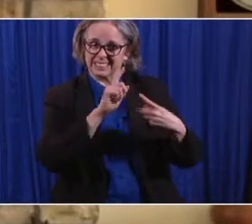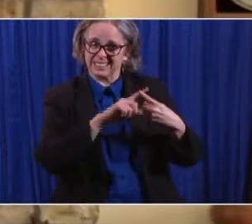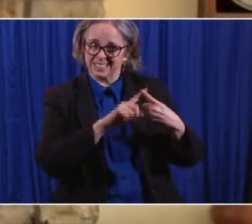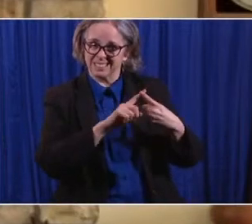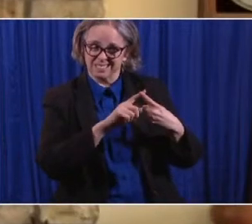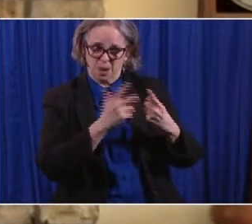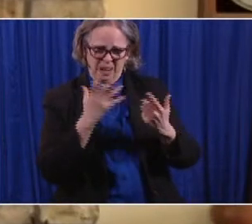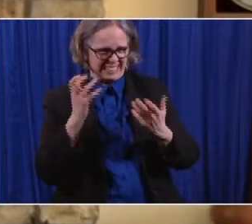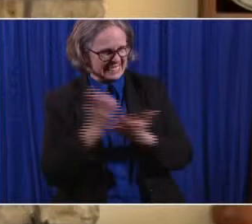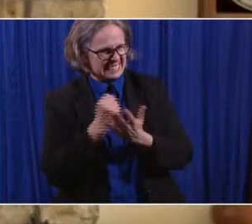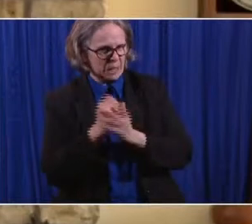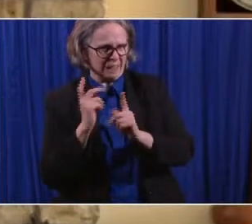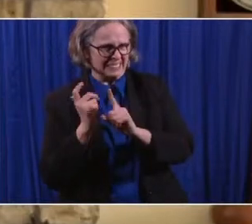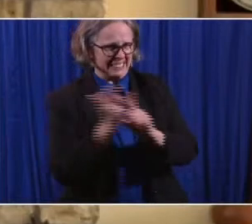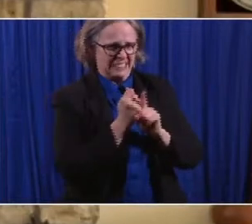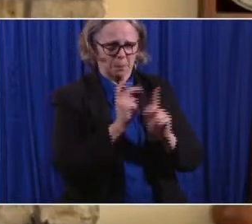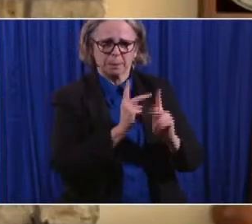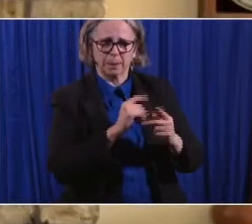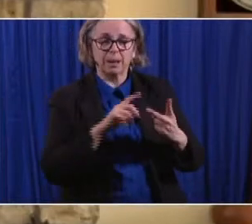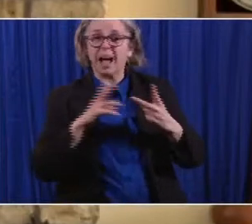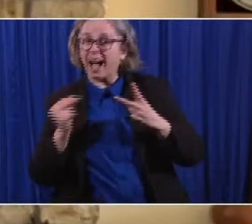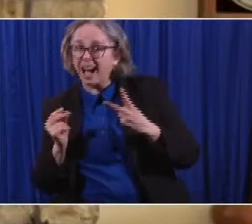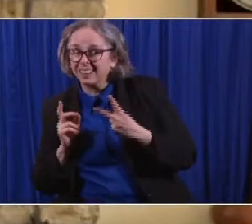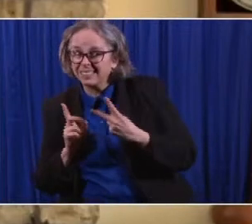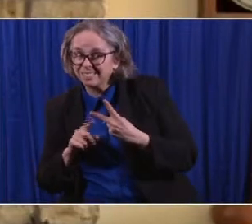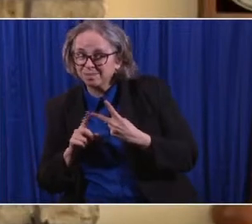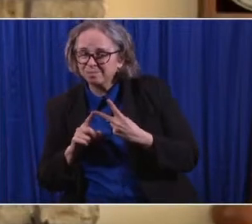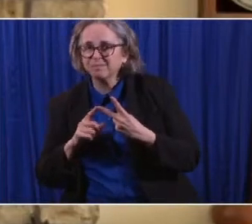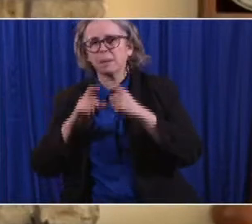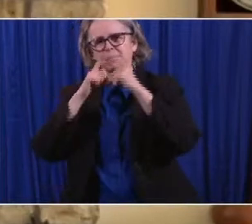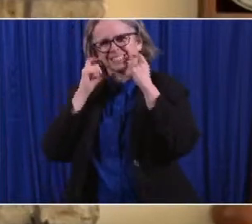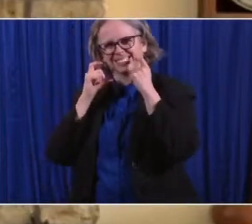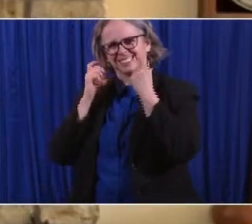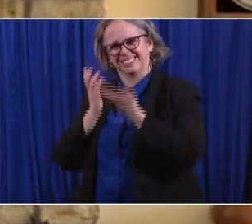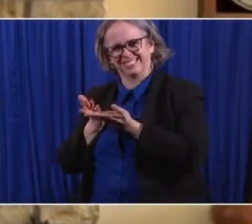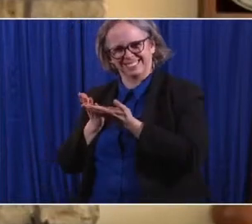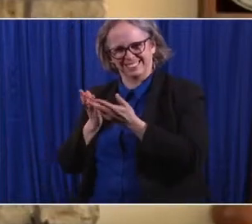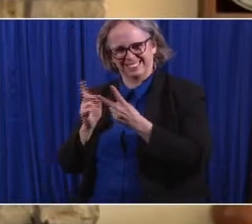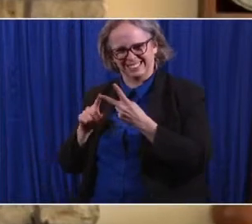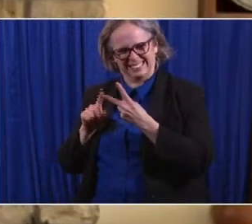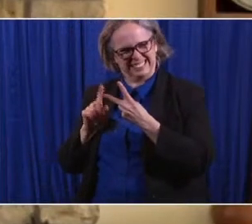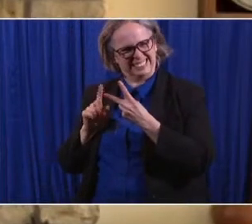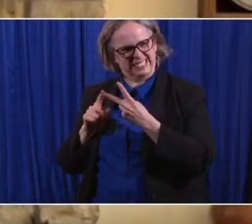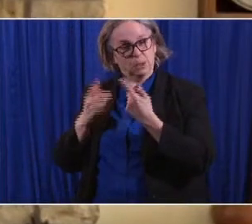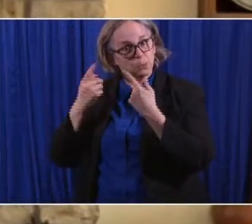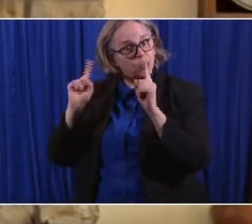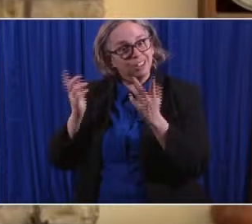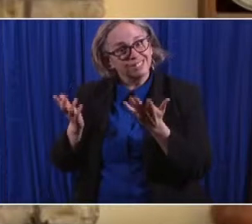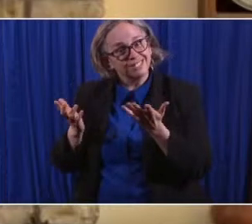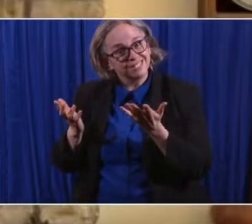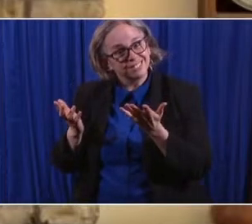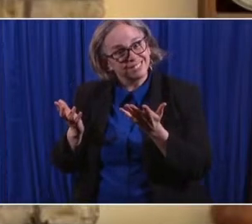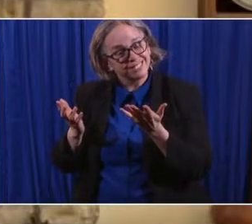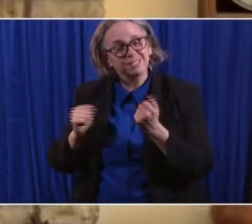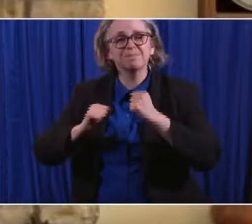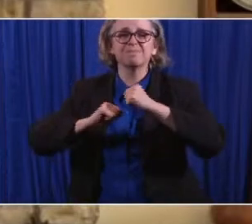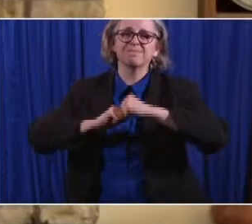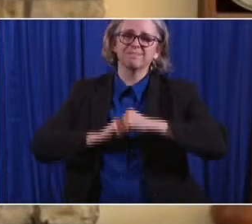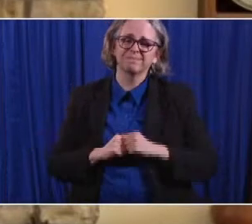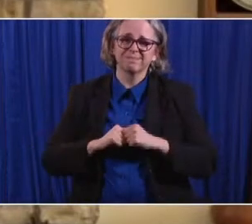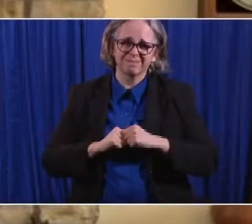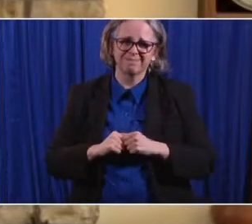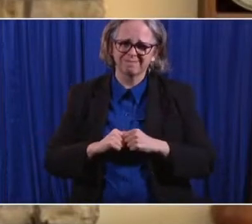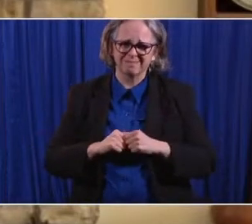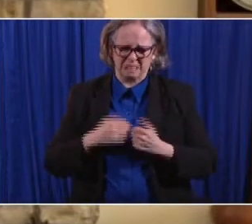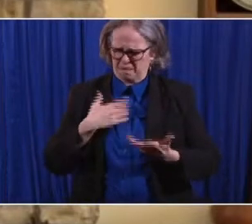as we can. But two is we have to continue to wear masks. We now know that masks are extremely effective. We've seen what it's